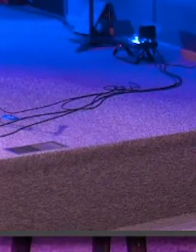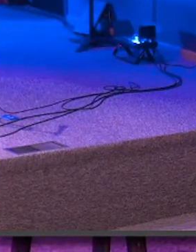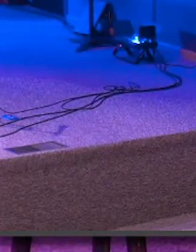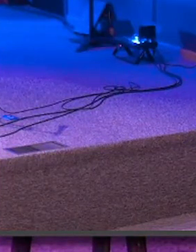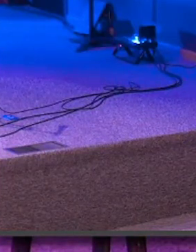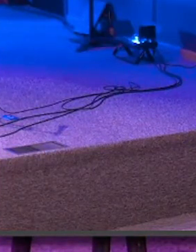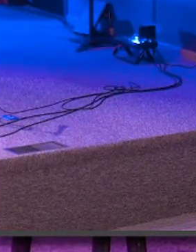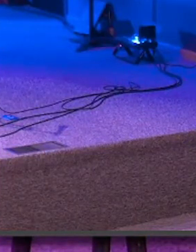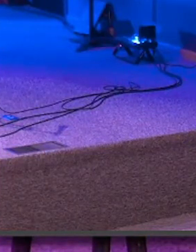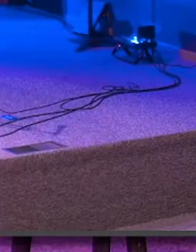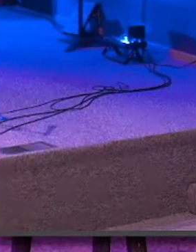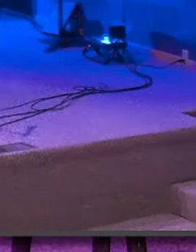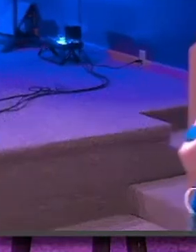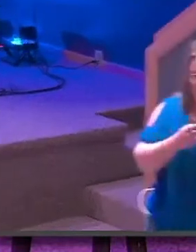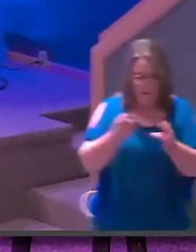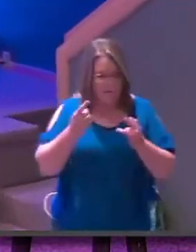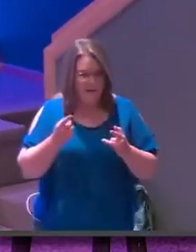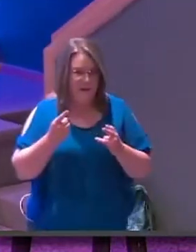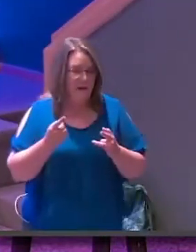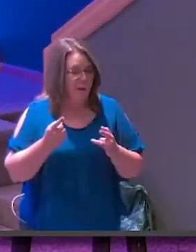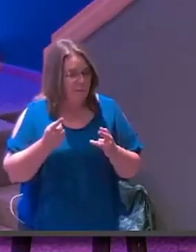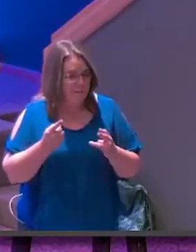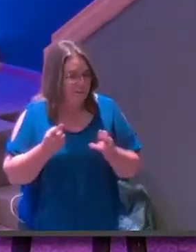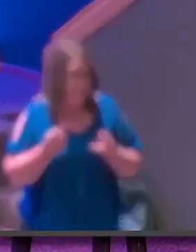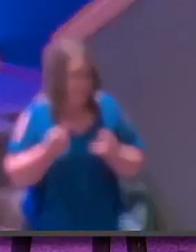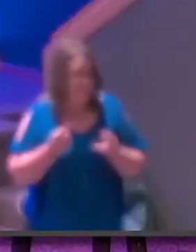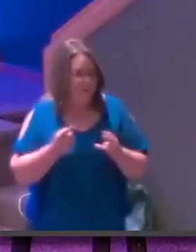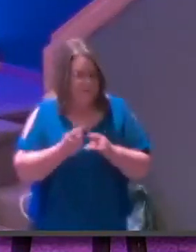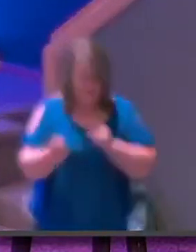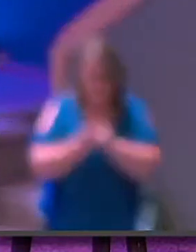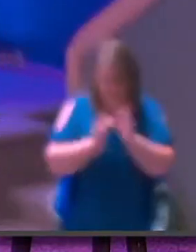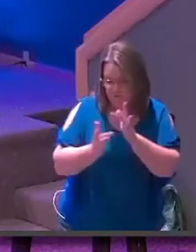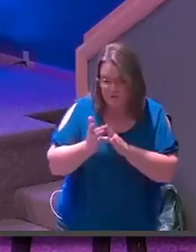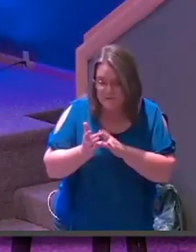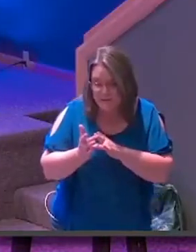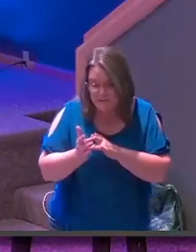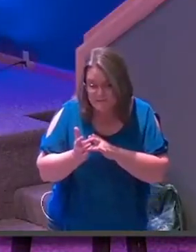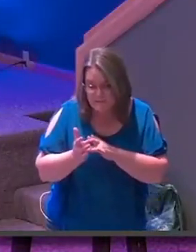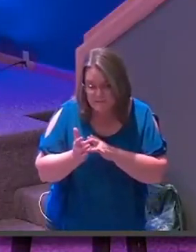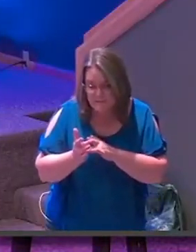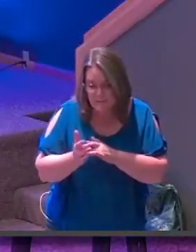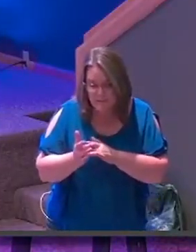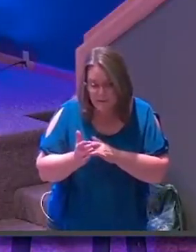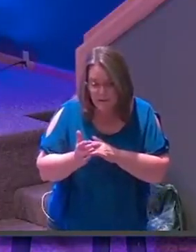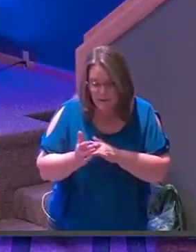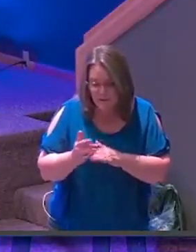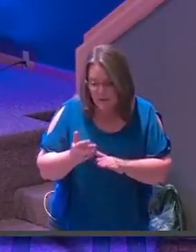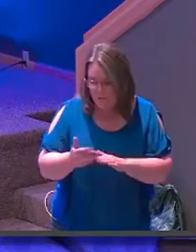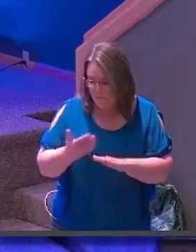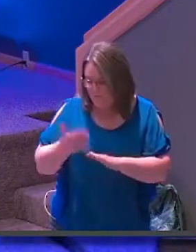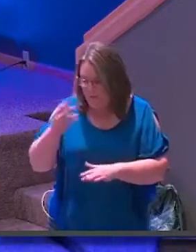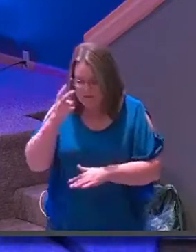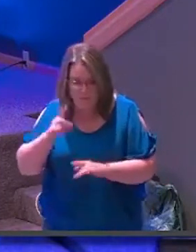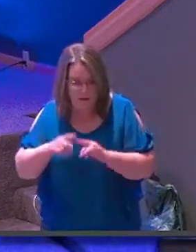Because when they come to see Jesus, when they come to meet Jesus, I once was blind, but now I see.